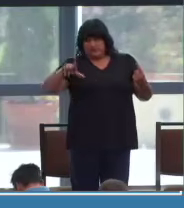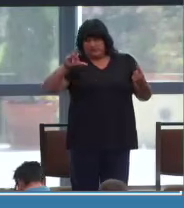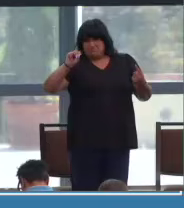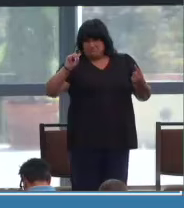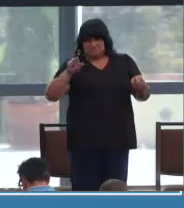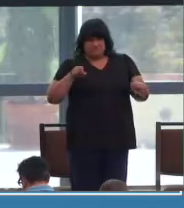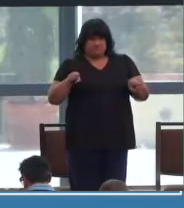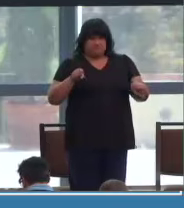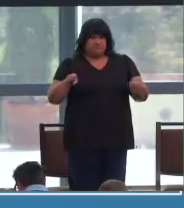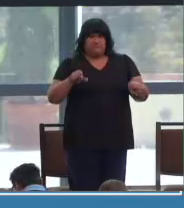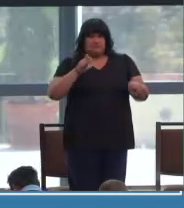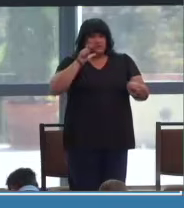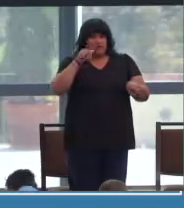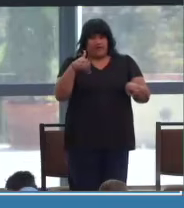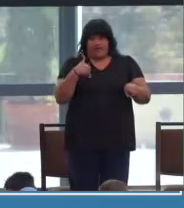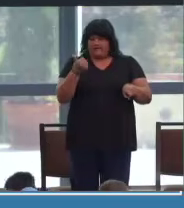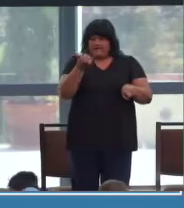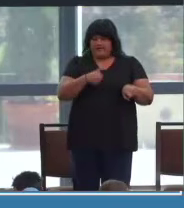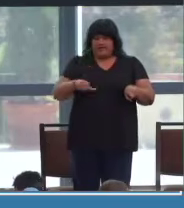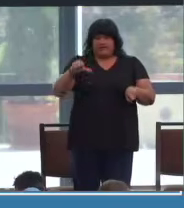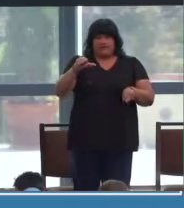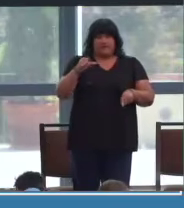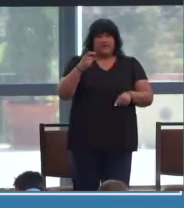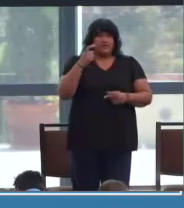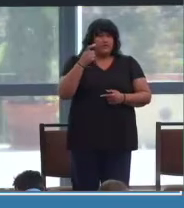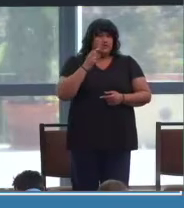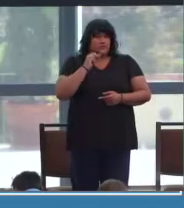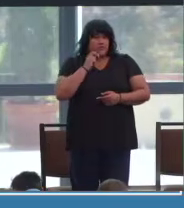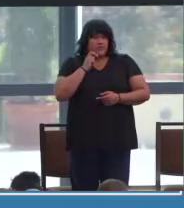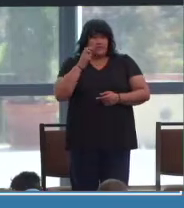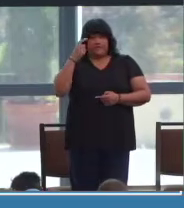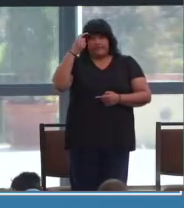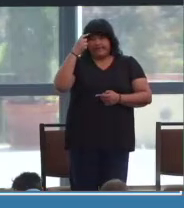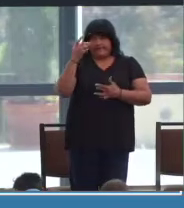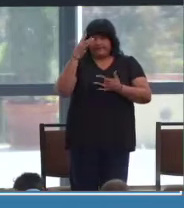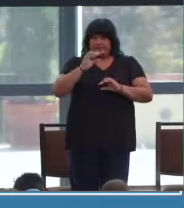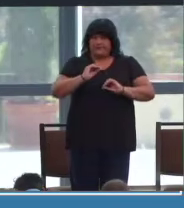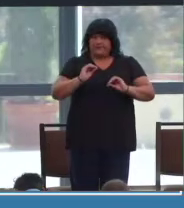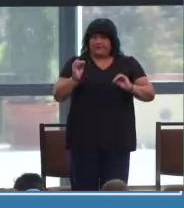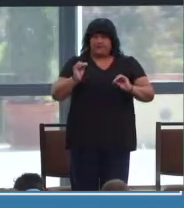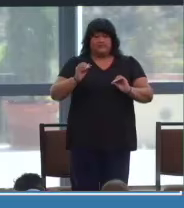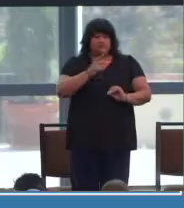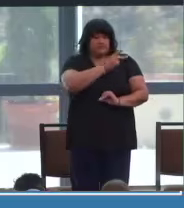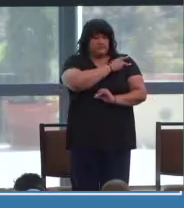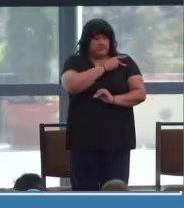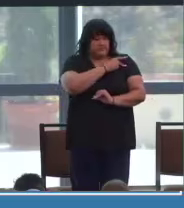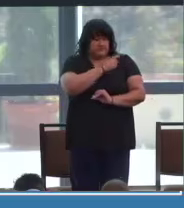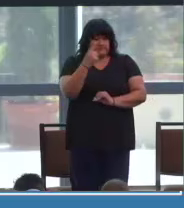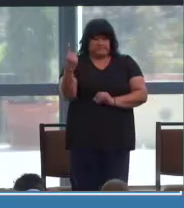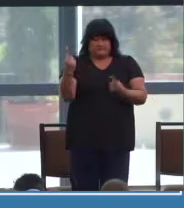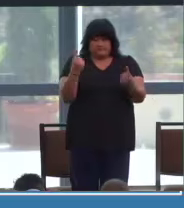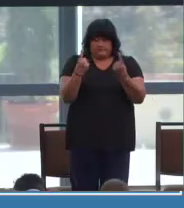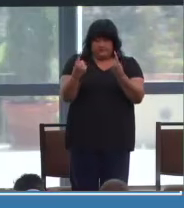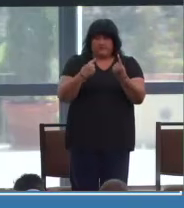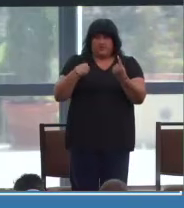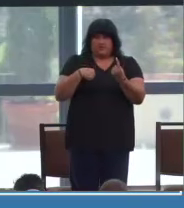They should not have any neurologic disease or brain or neurologic disease. Usually patients come in, we require them